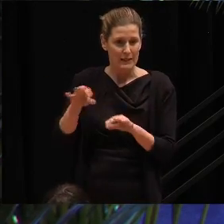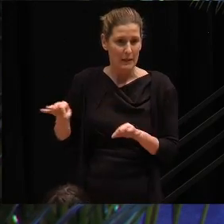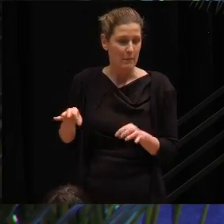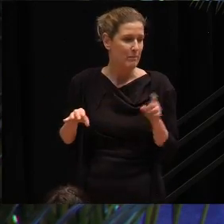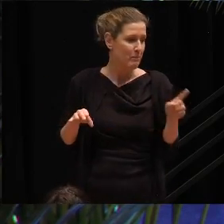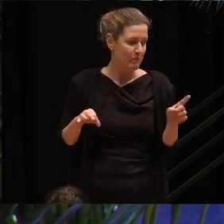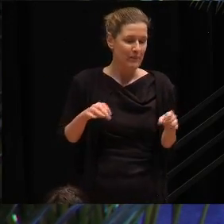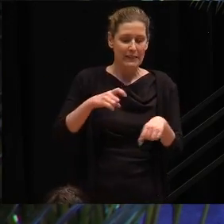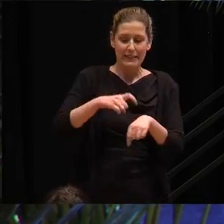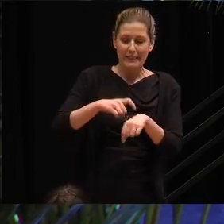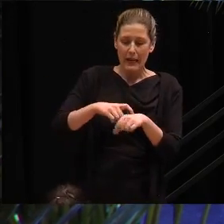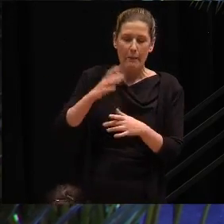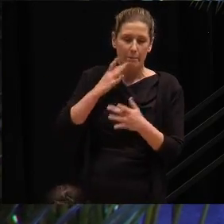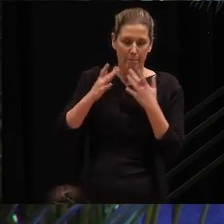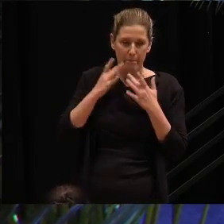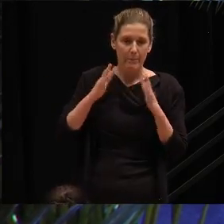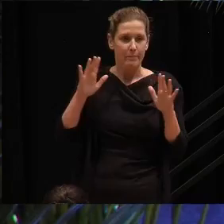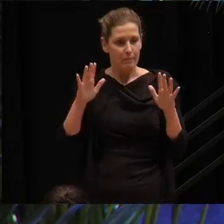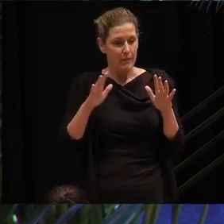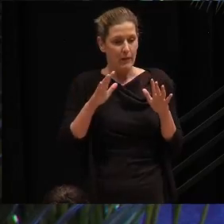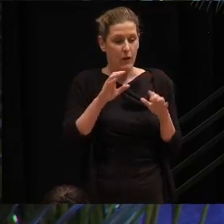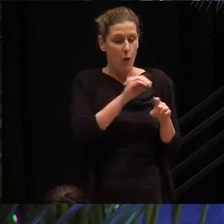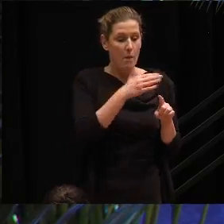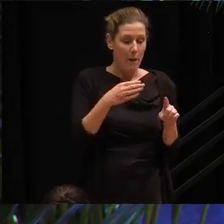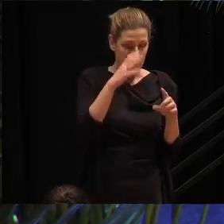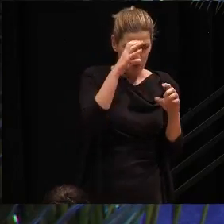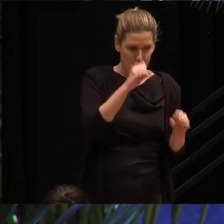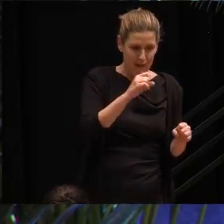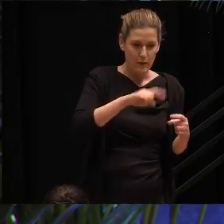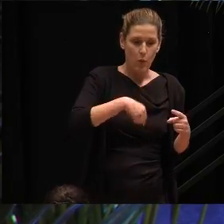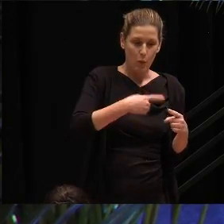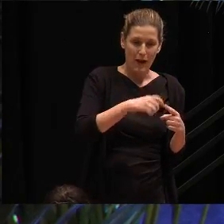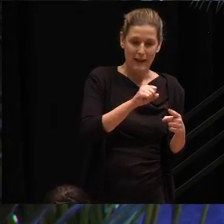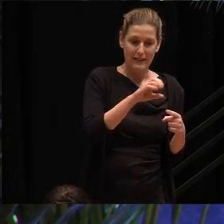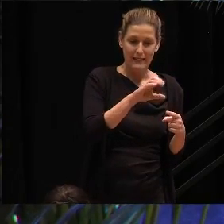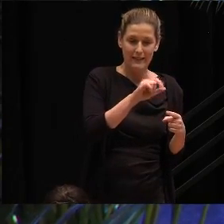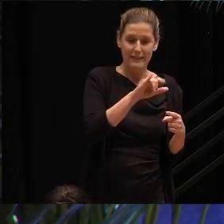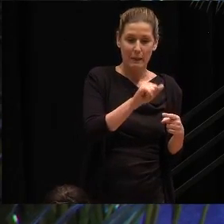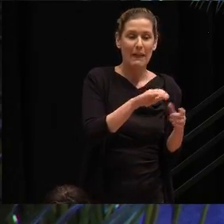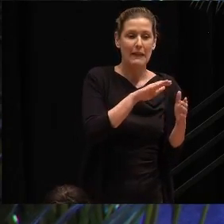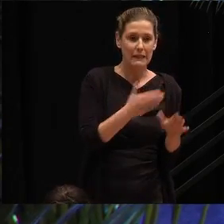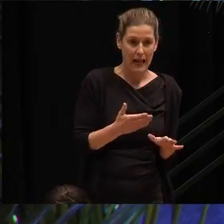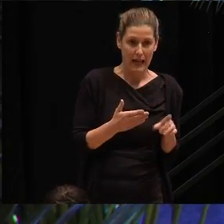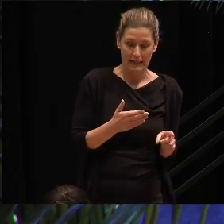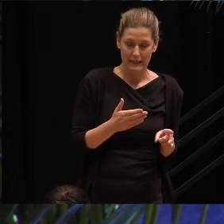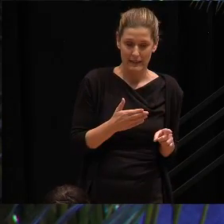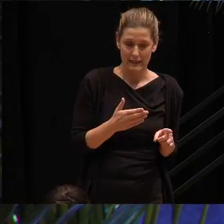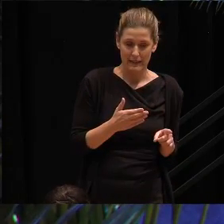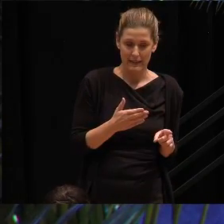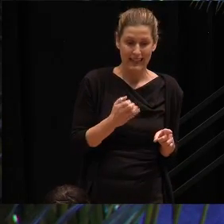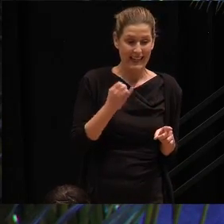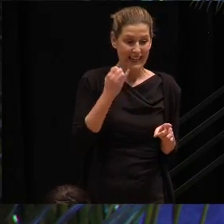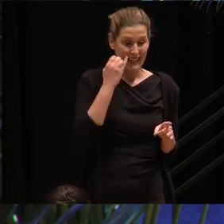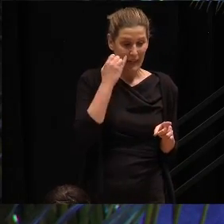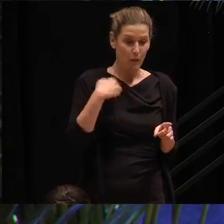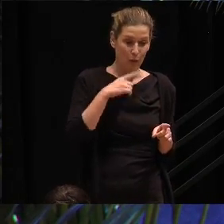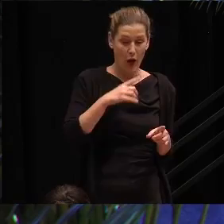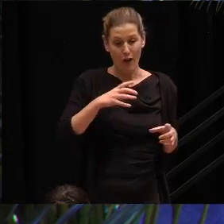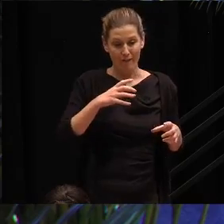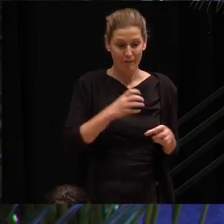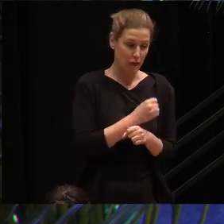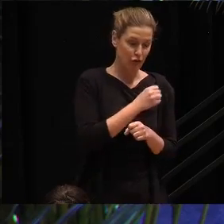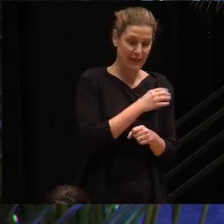say this, Ian. But let me say this, Ian. Barack Obama was president when Justice Scalia died. Yep. And so if we're victoring and